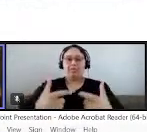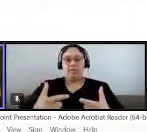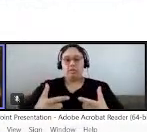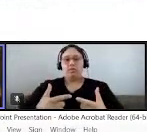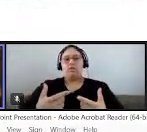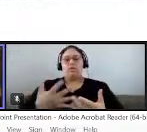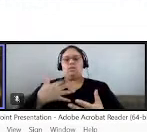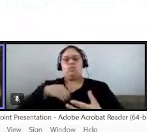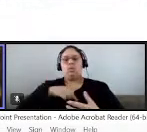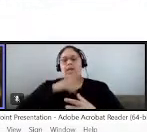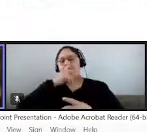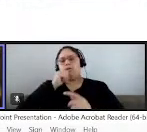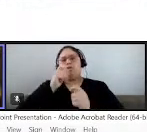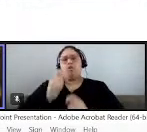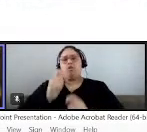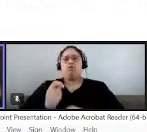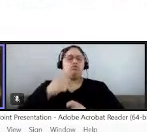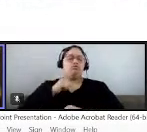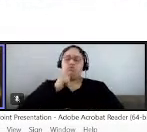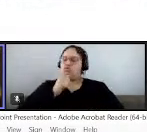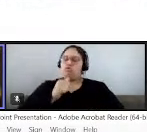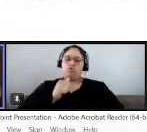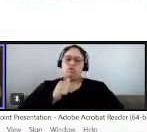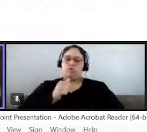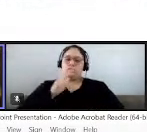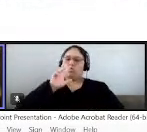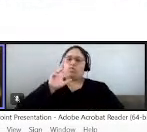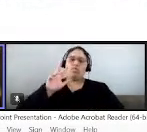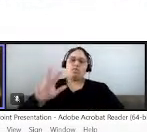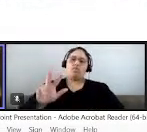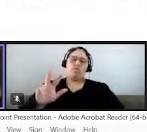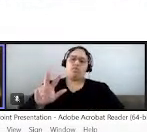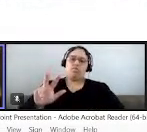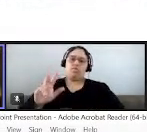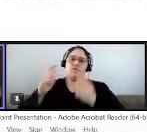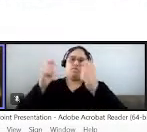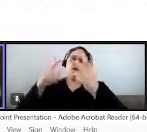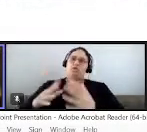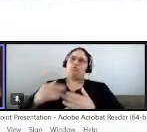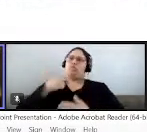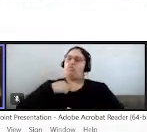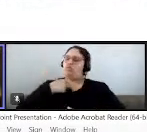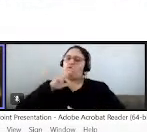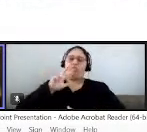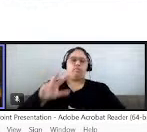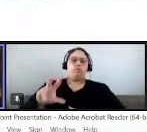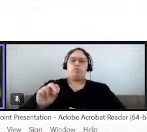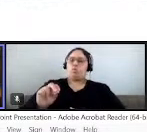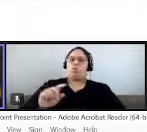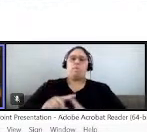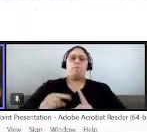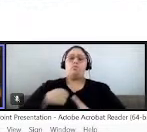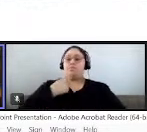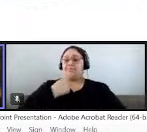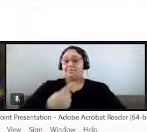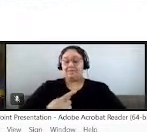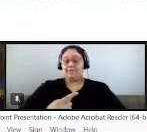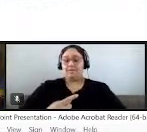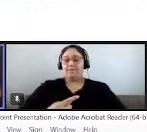It's acknowledged. We are not ignoring that red flag of the financial constraints, but we are saying